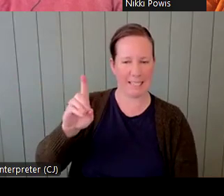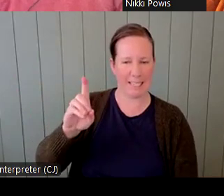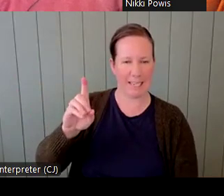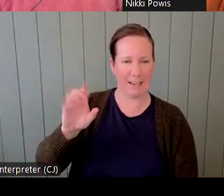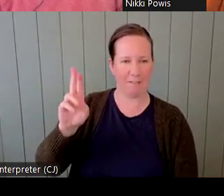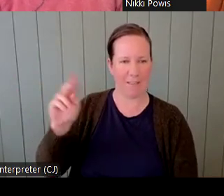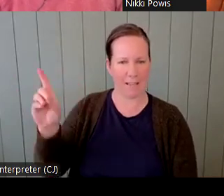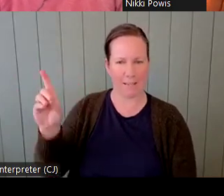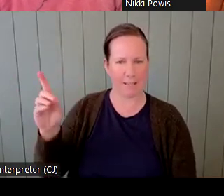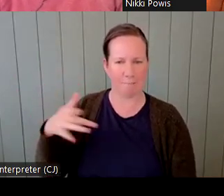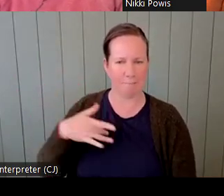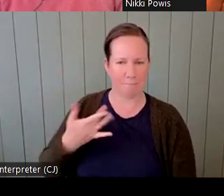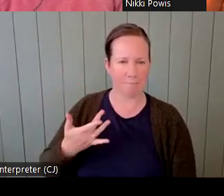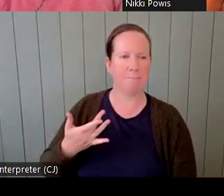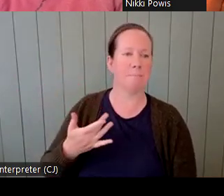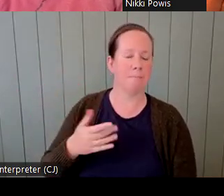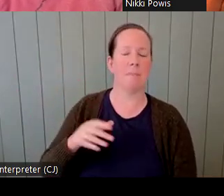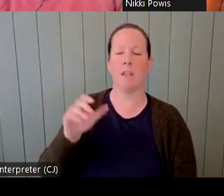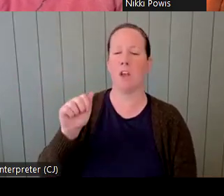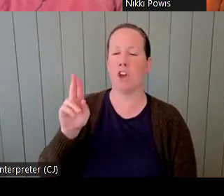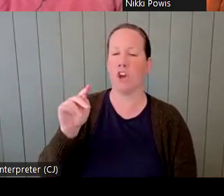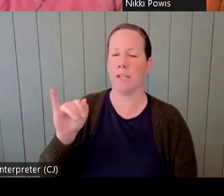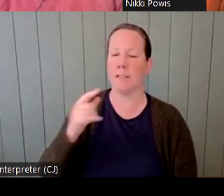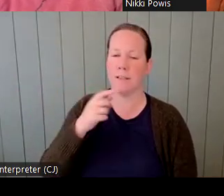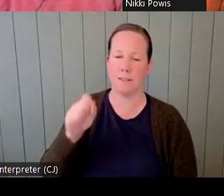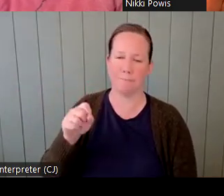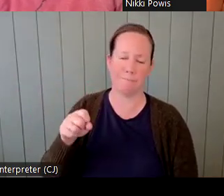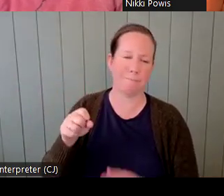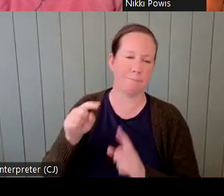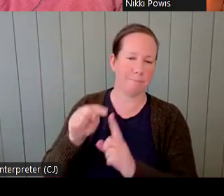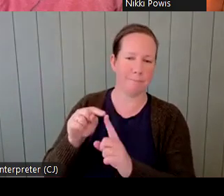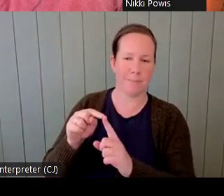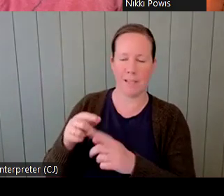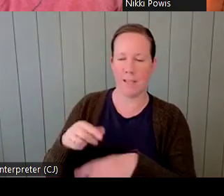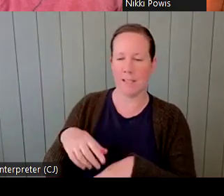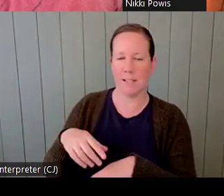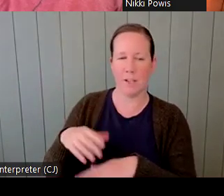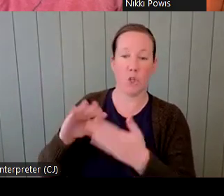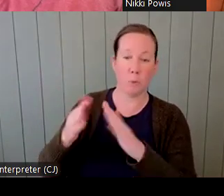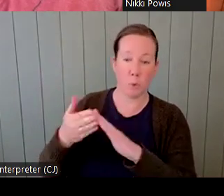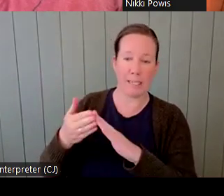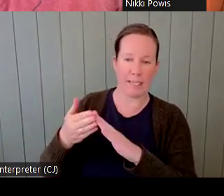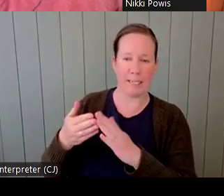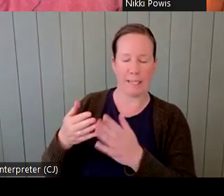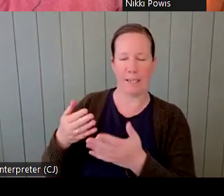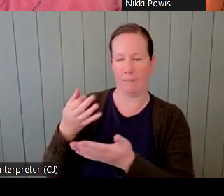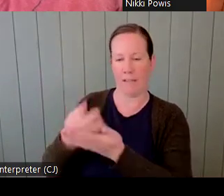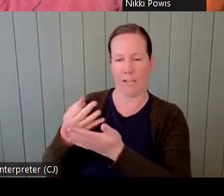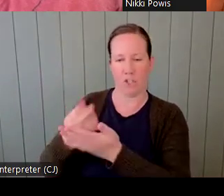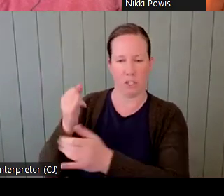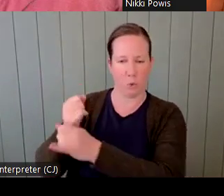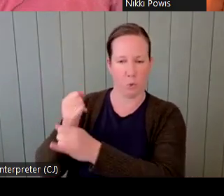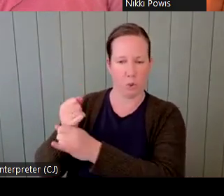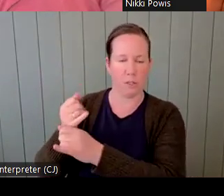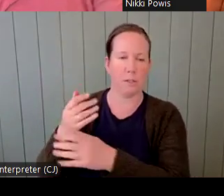a rising CDFI, Community Development Financial Institution. They were started largely to